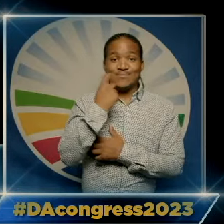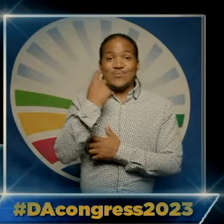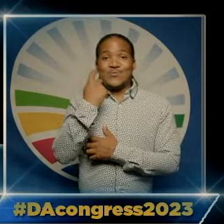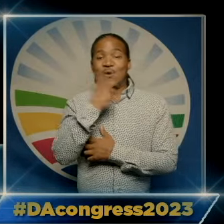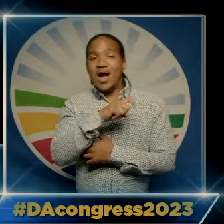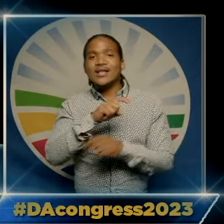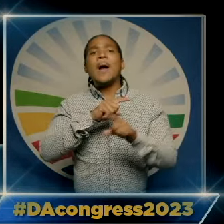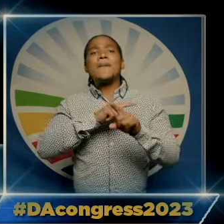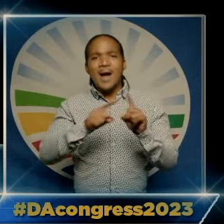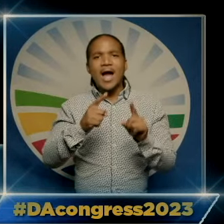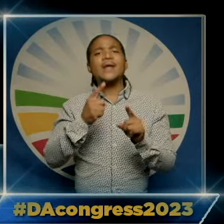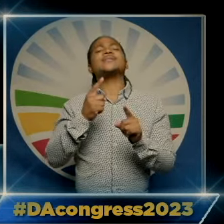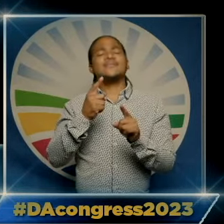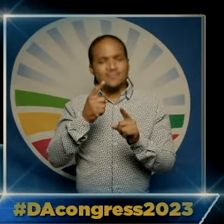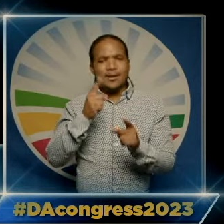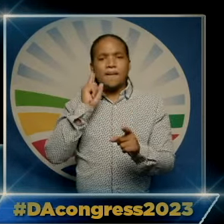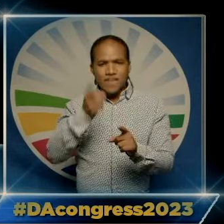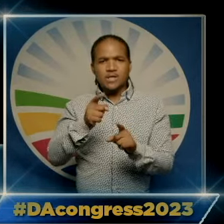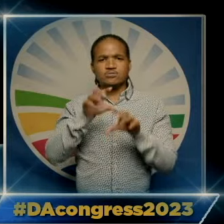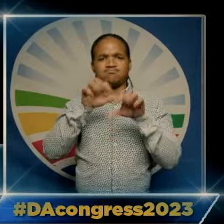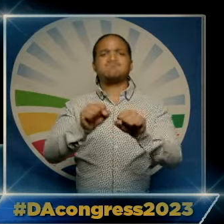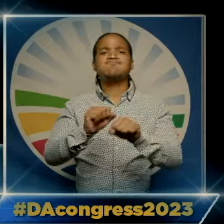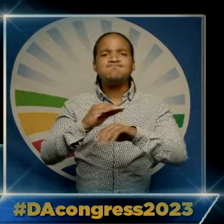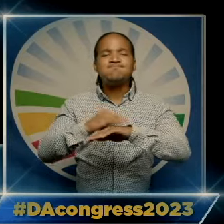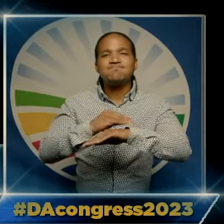it catches the mice.